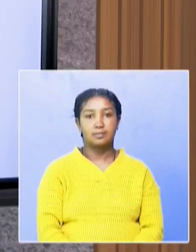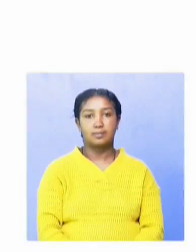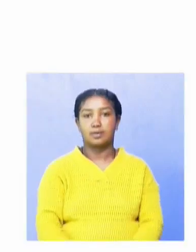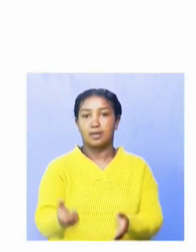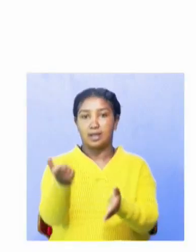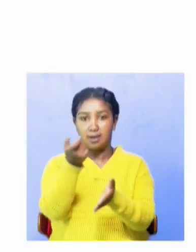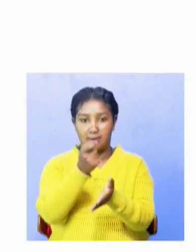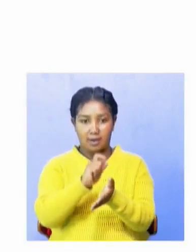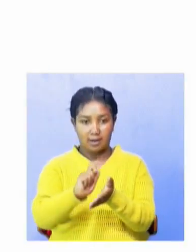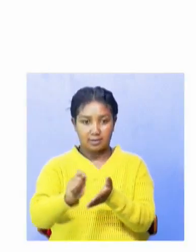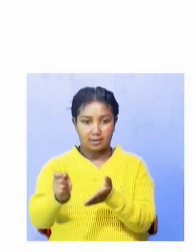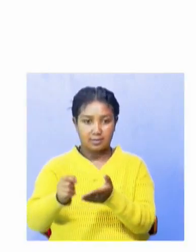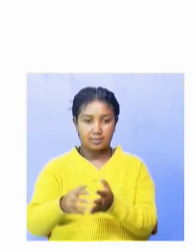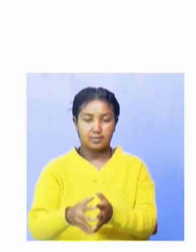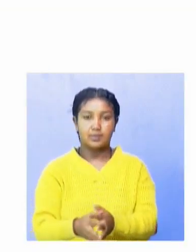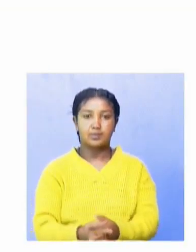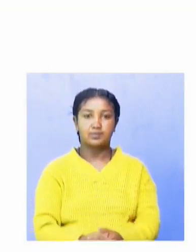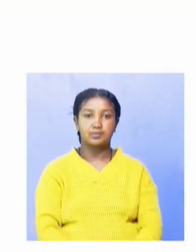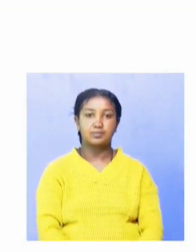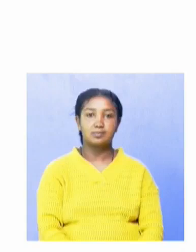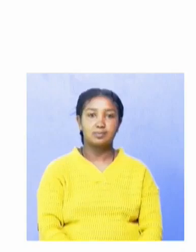Write